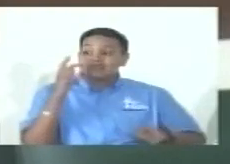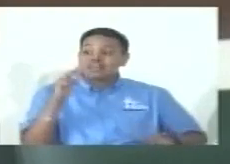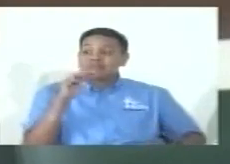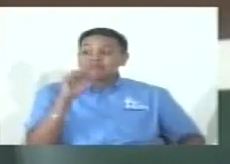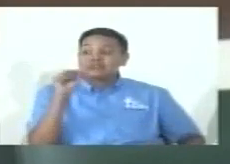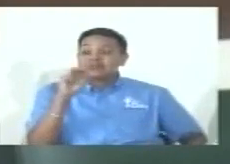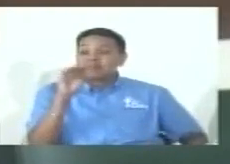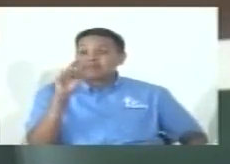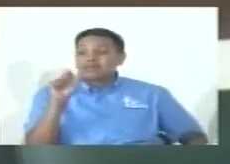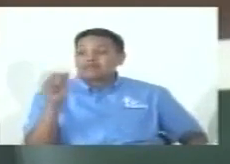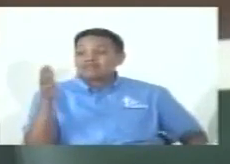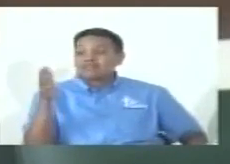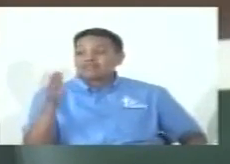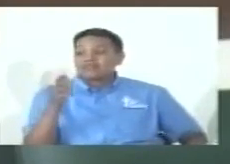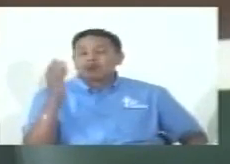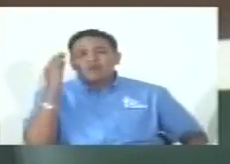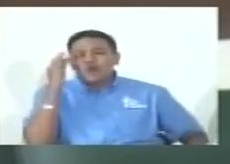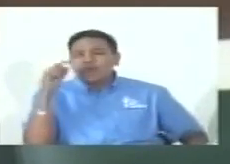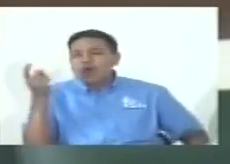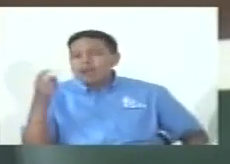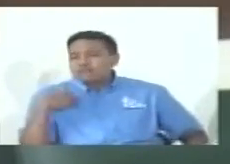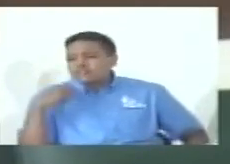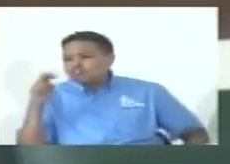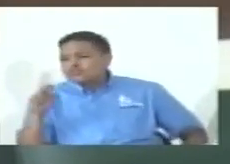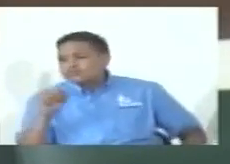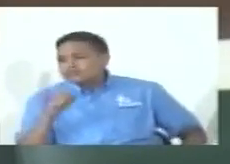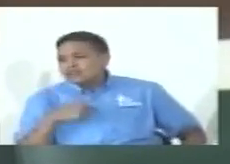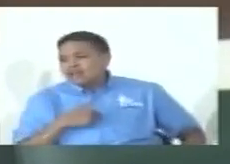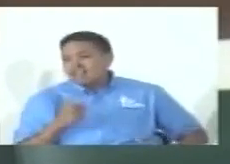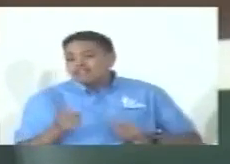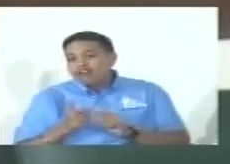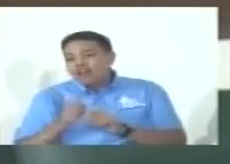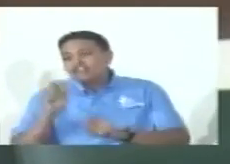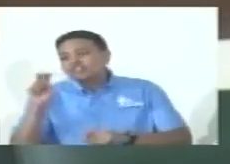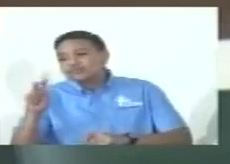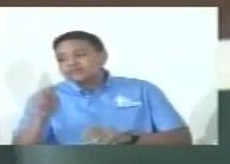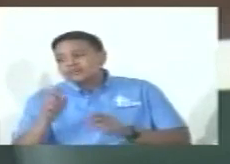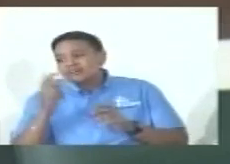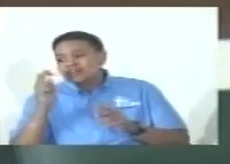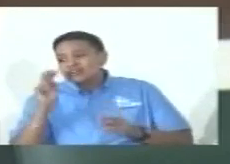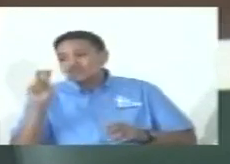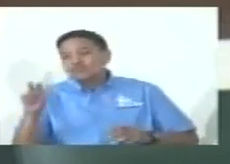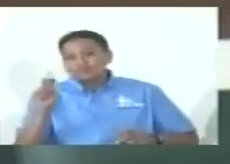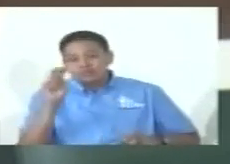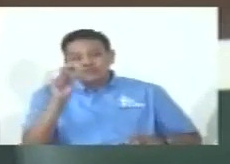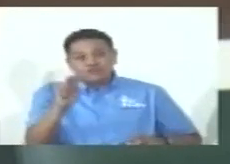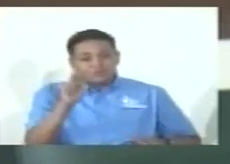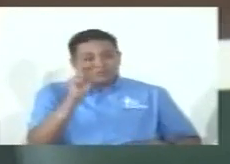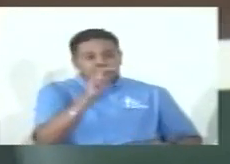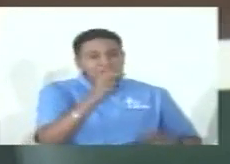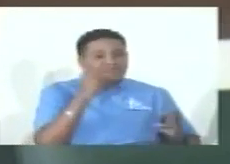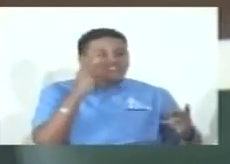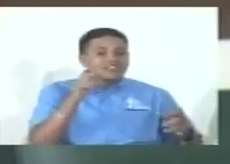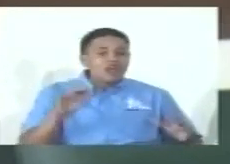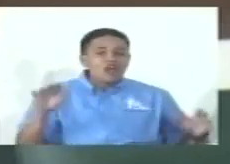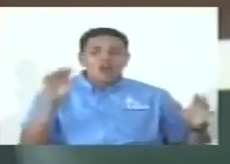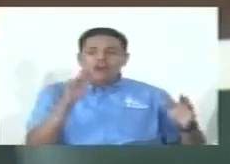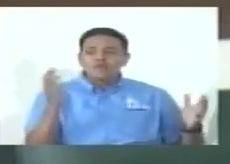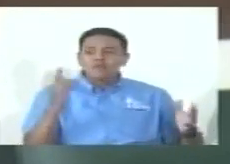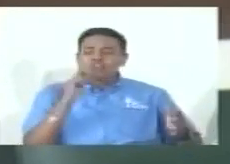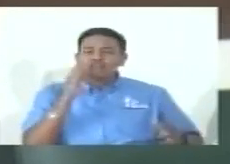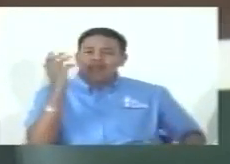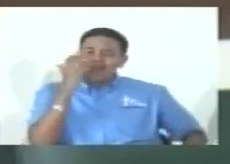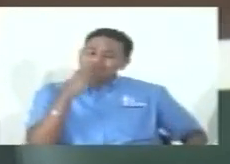a long time. I wonder what happened to her. And I was dragged along to visit them too. And what was amazing